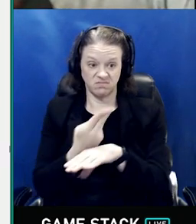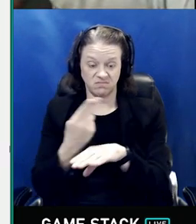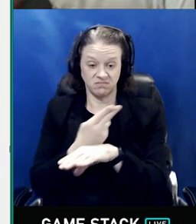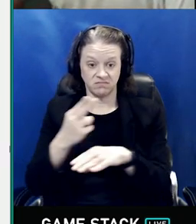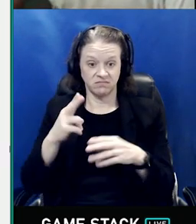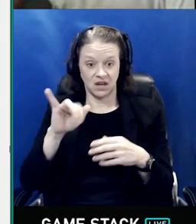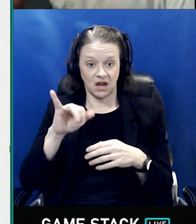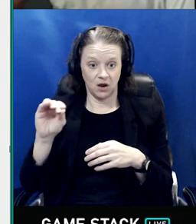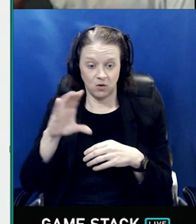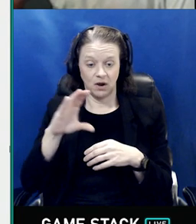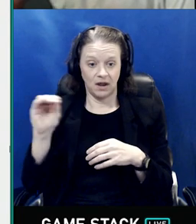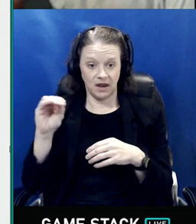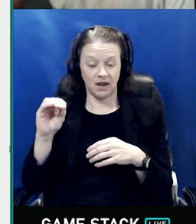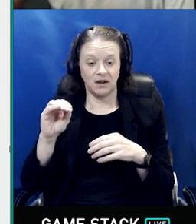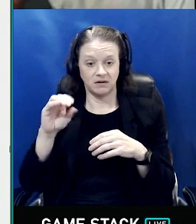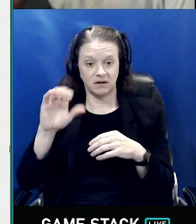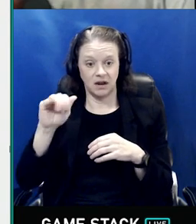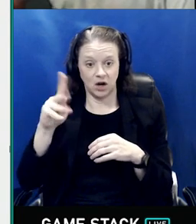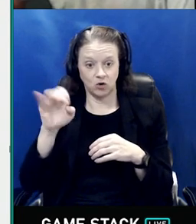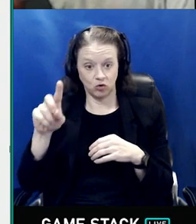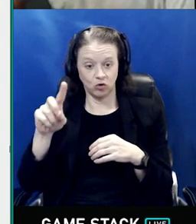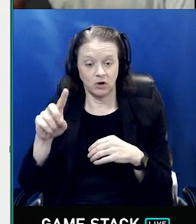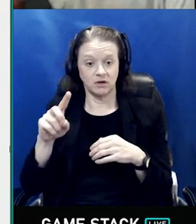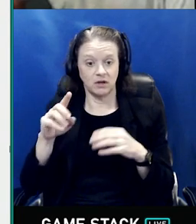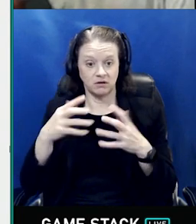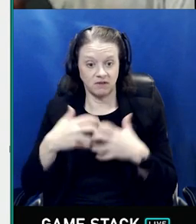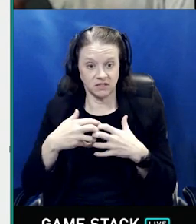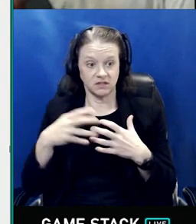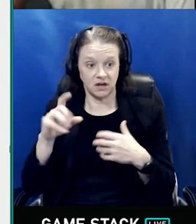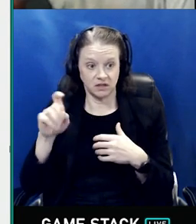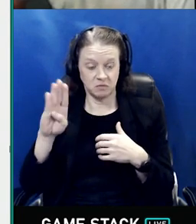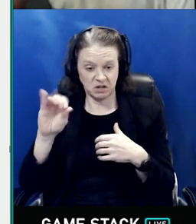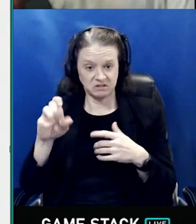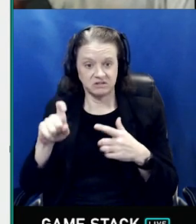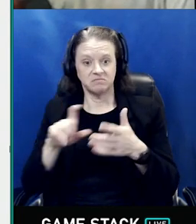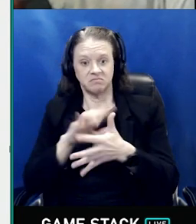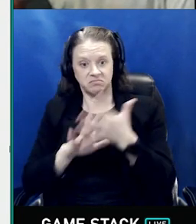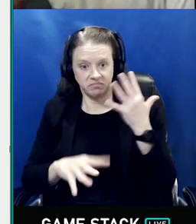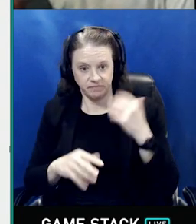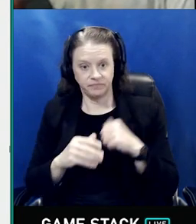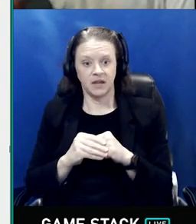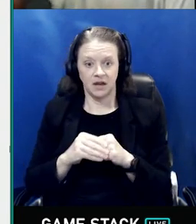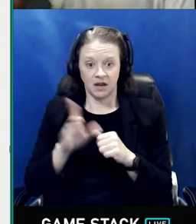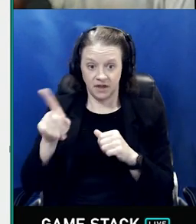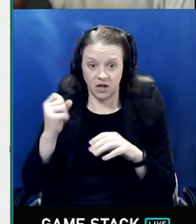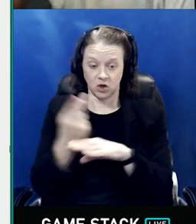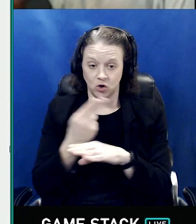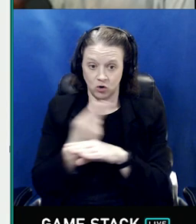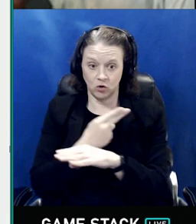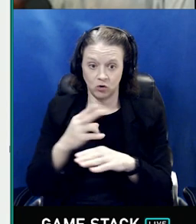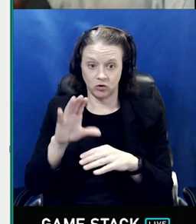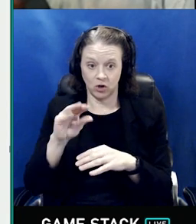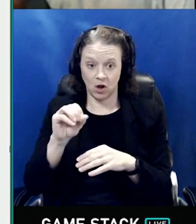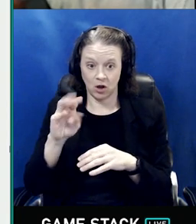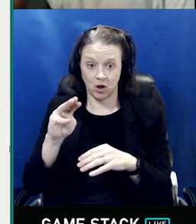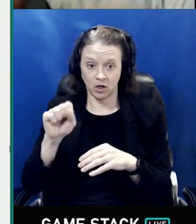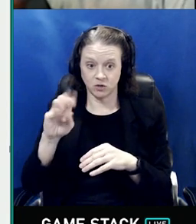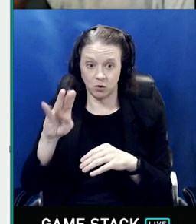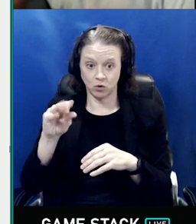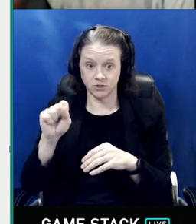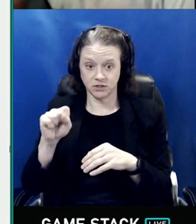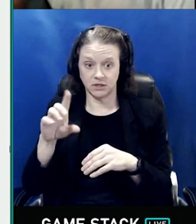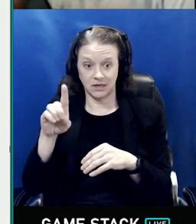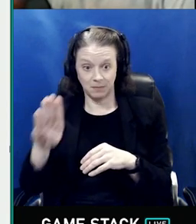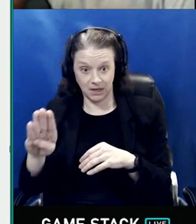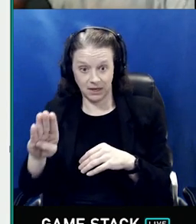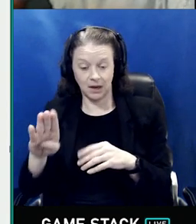being separated by large distances. For them, they use Cosmos DB because they can replicate gameplay data very quickly to all the other regions